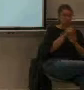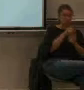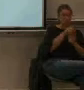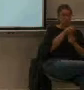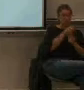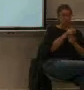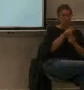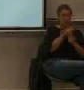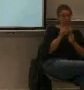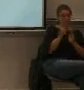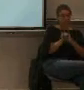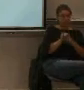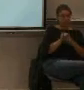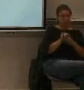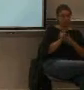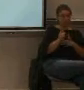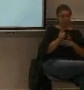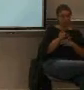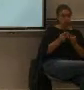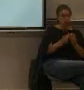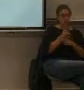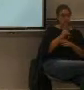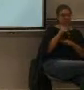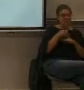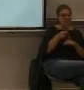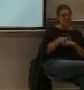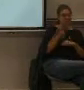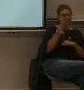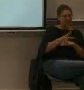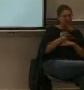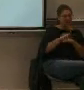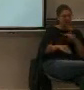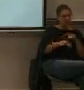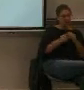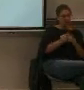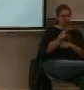which growth is at half of the maximum growth rate.